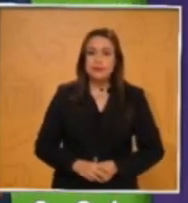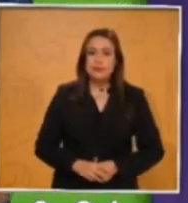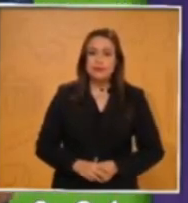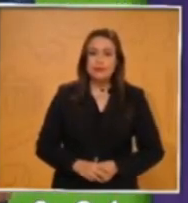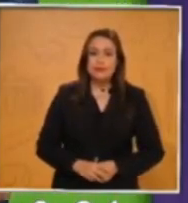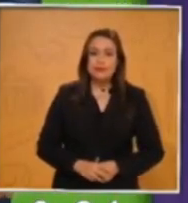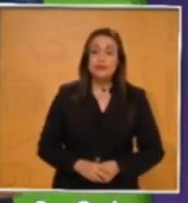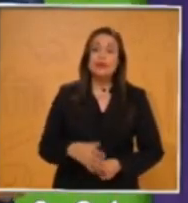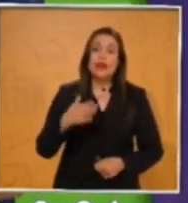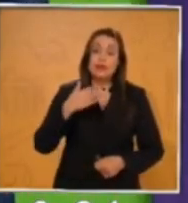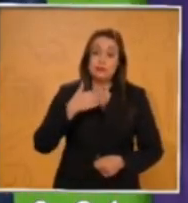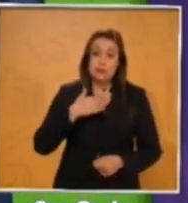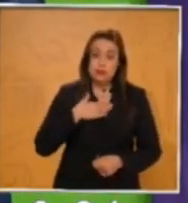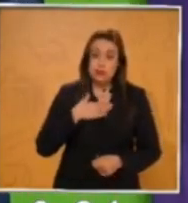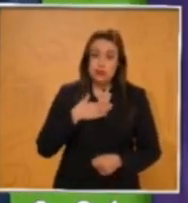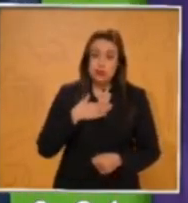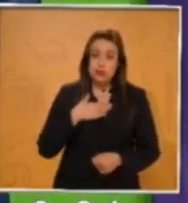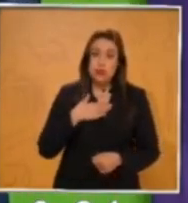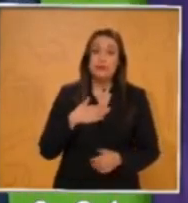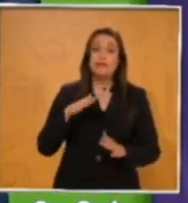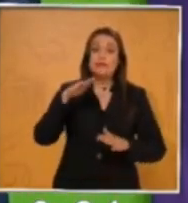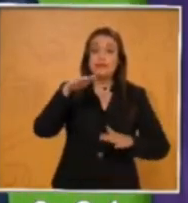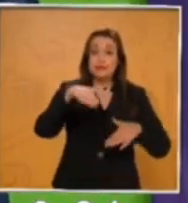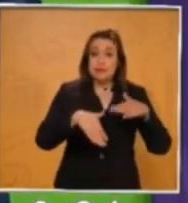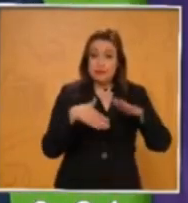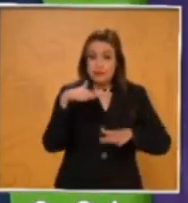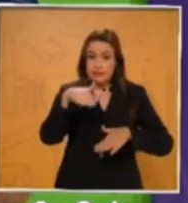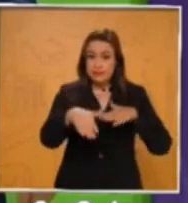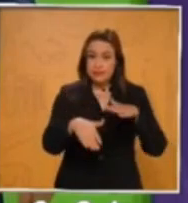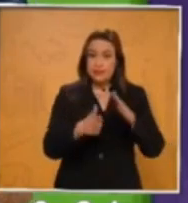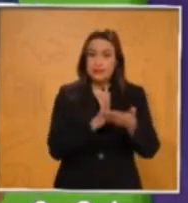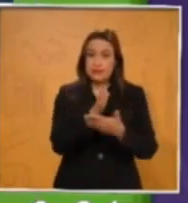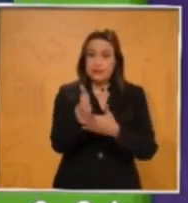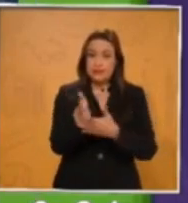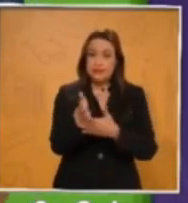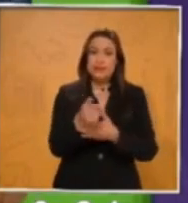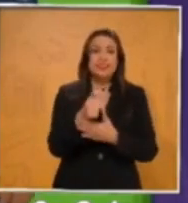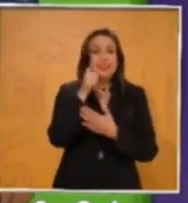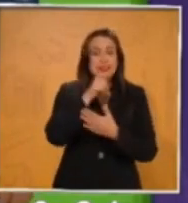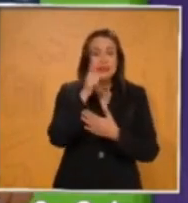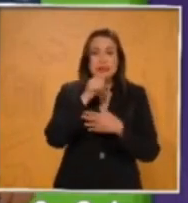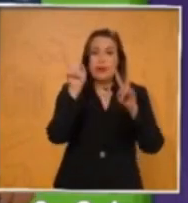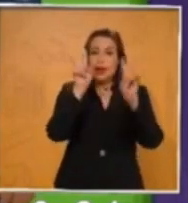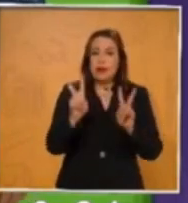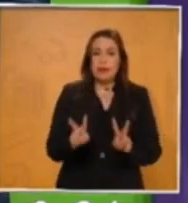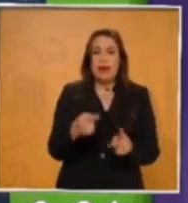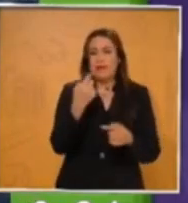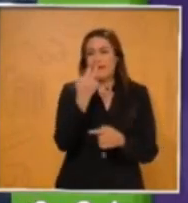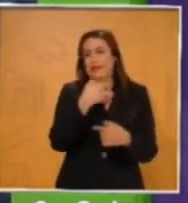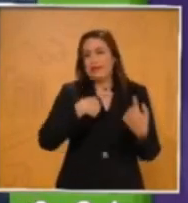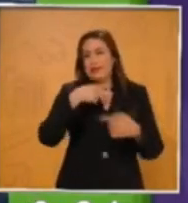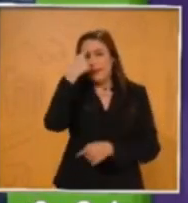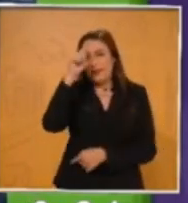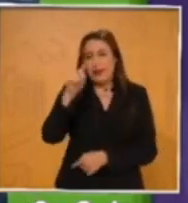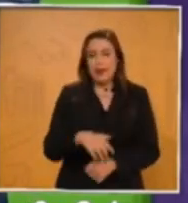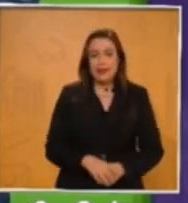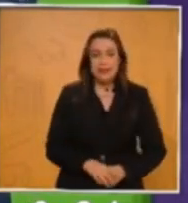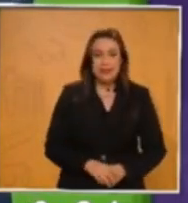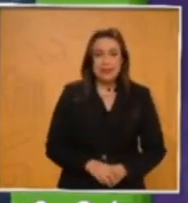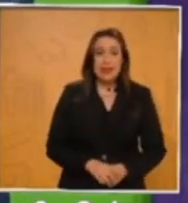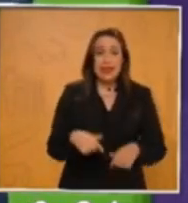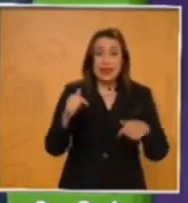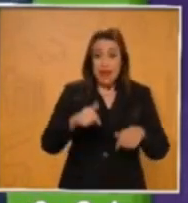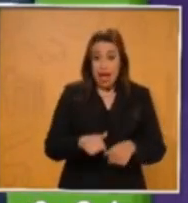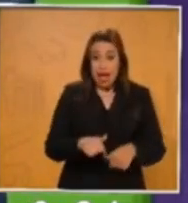I swim every summer. You know what is swim? This action. And actually, here in